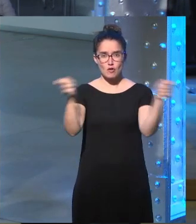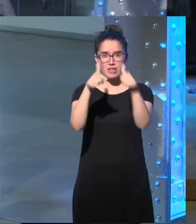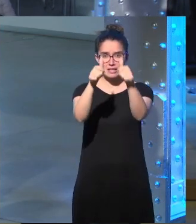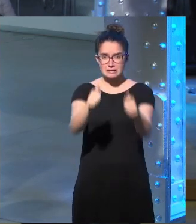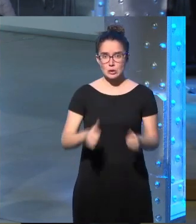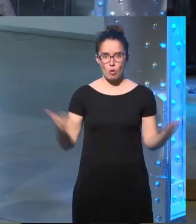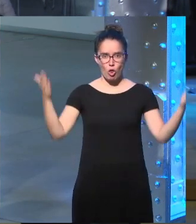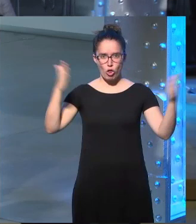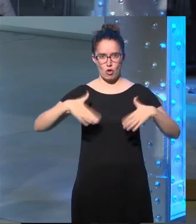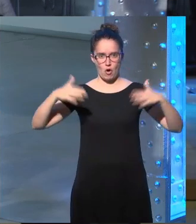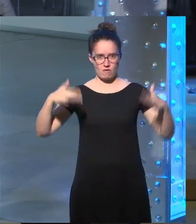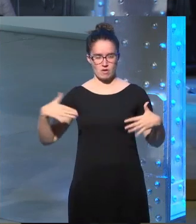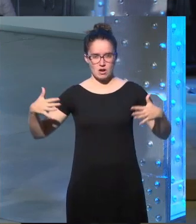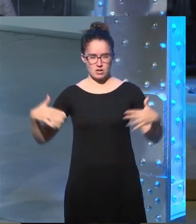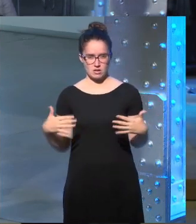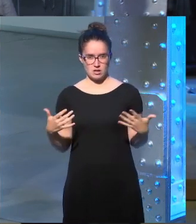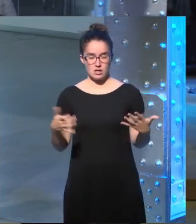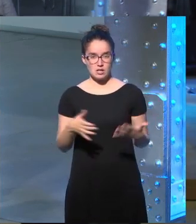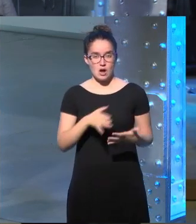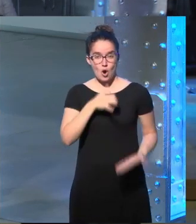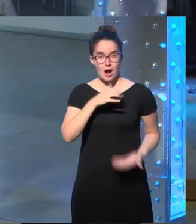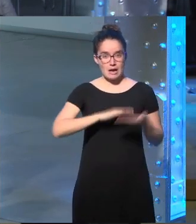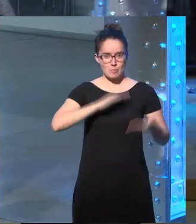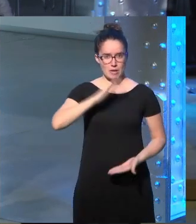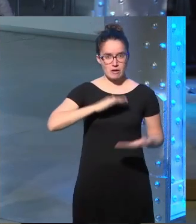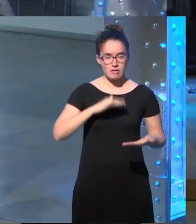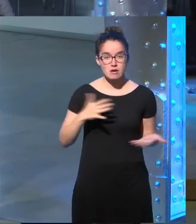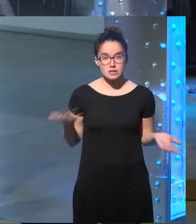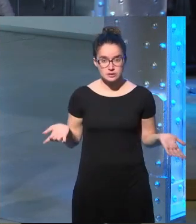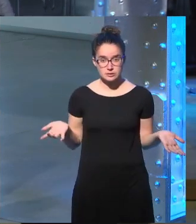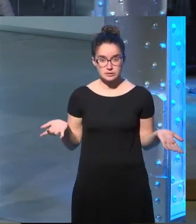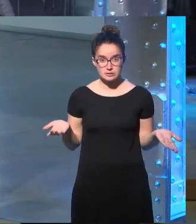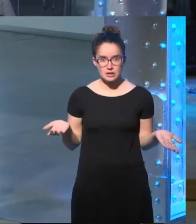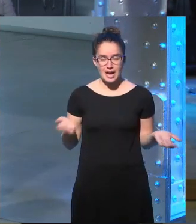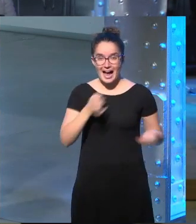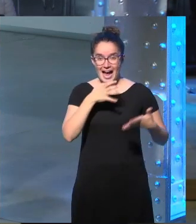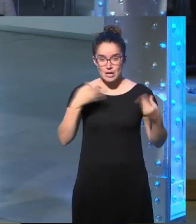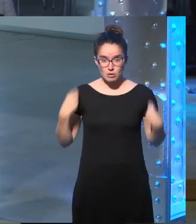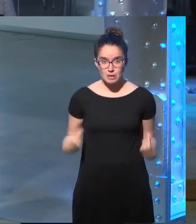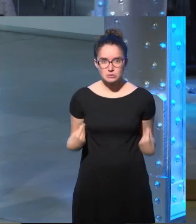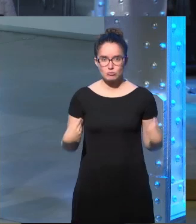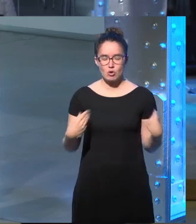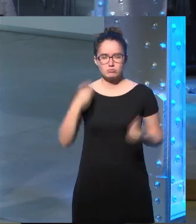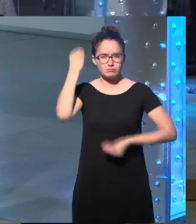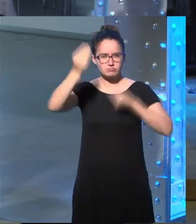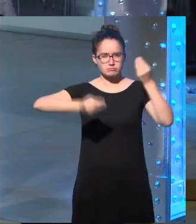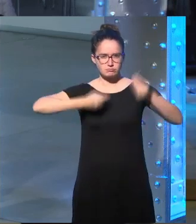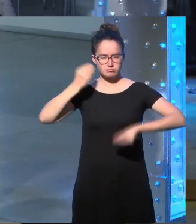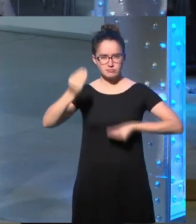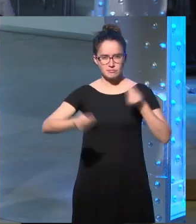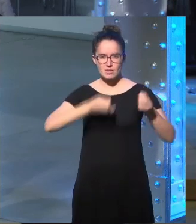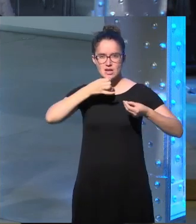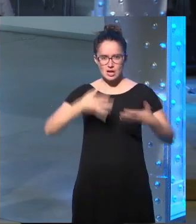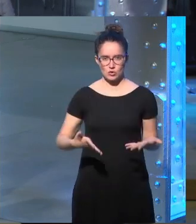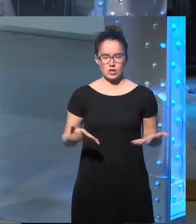by 80% without any formal training. And we are talking about the skill gap or competence gap. I don't